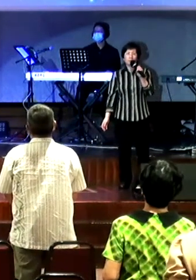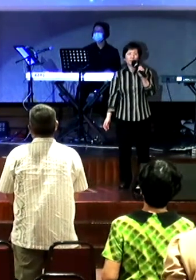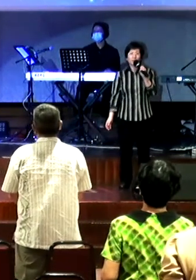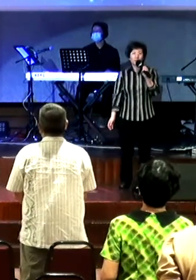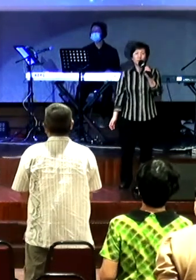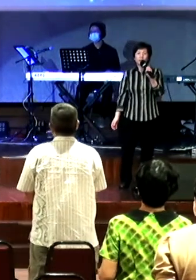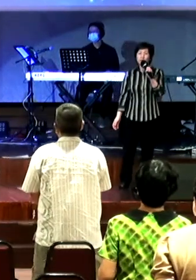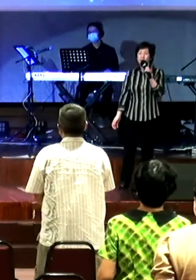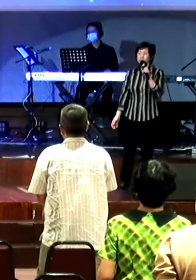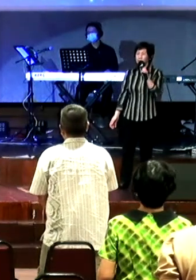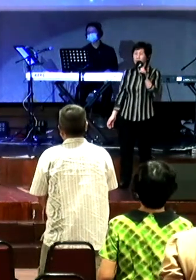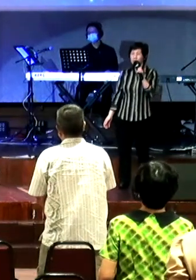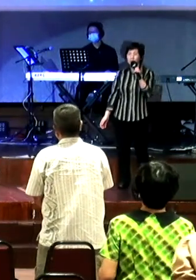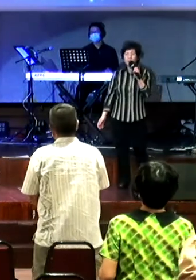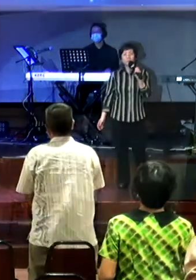hope. Who could imagine?